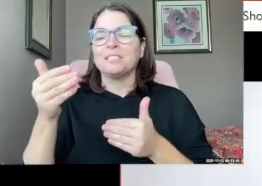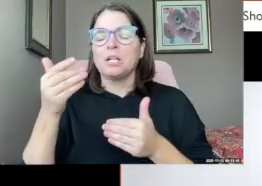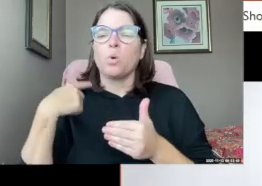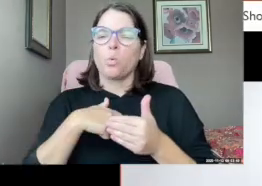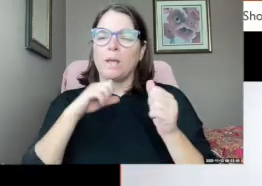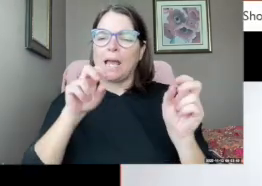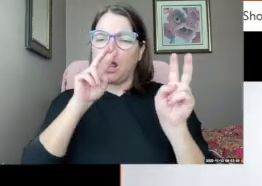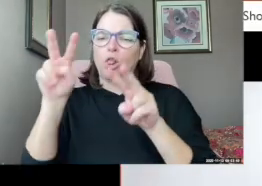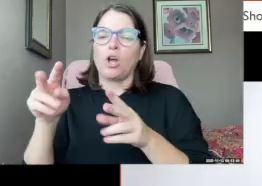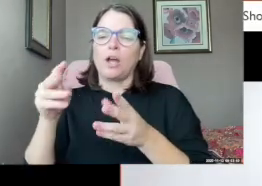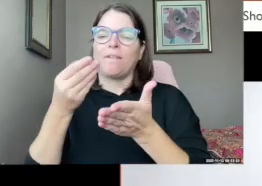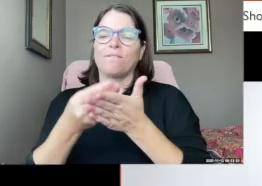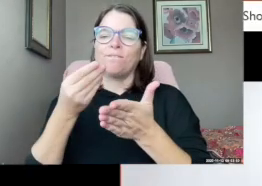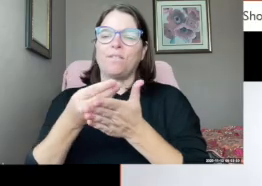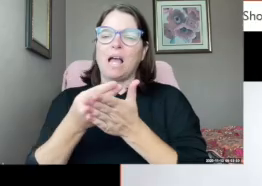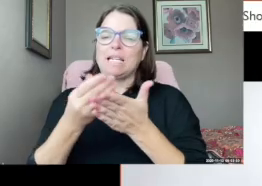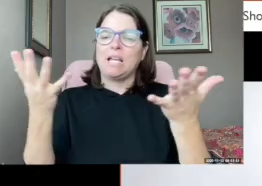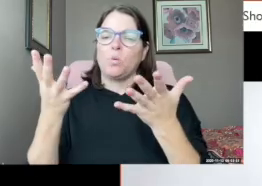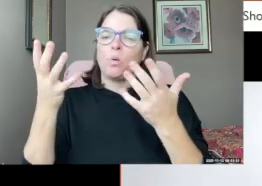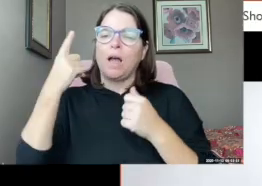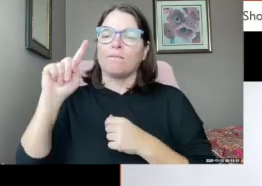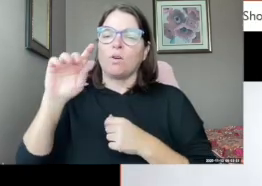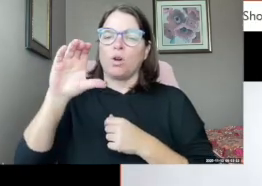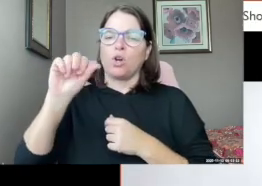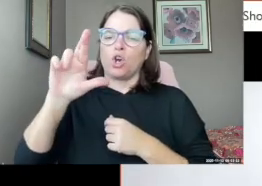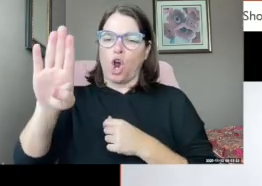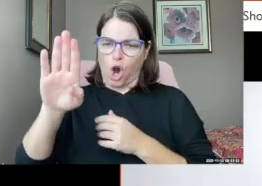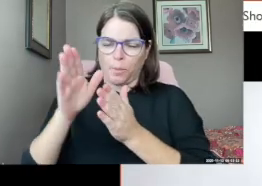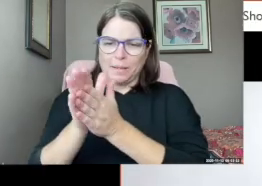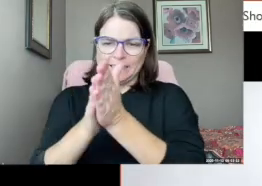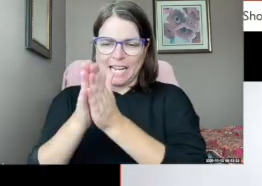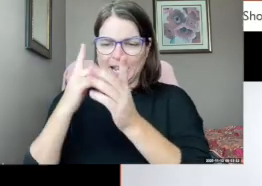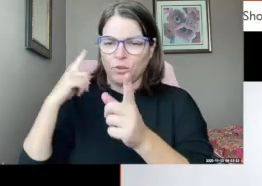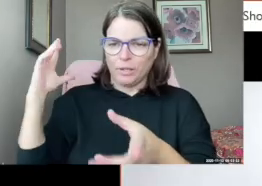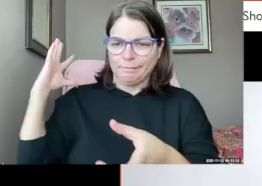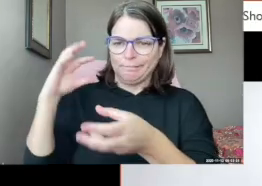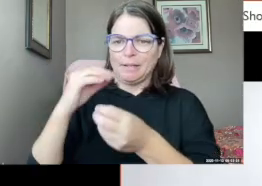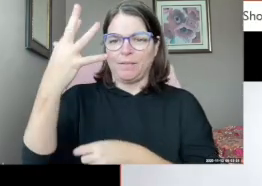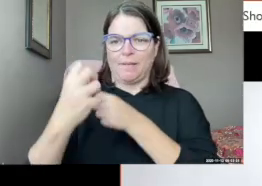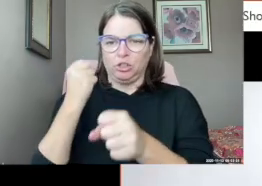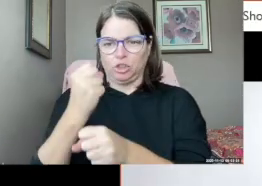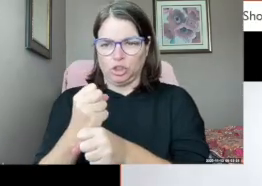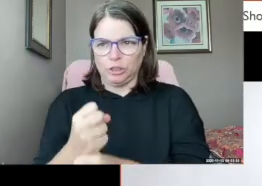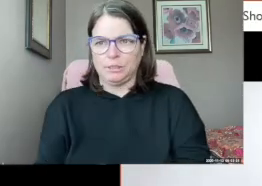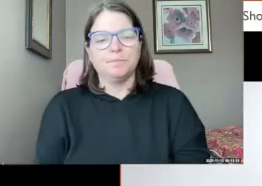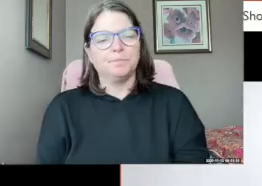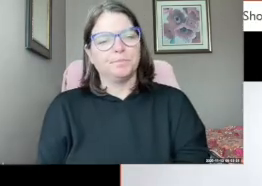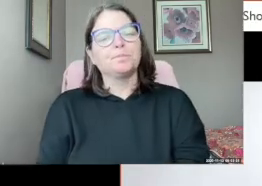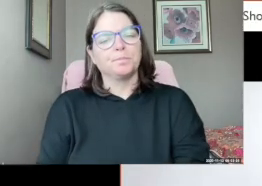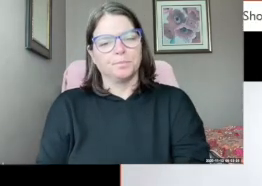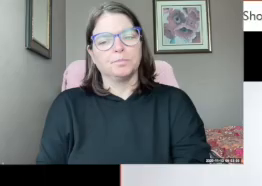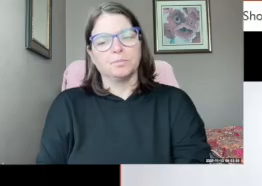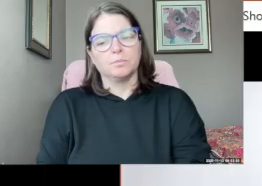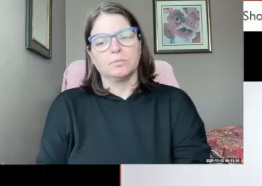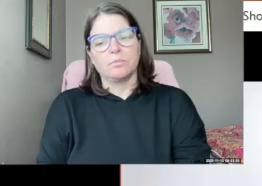Next, let's take a look at funding levels for CARB's incentive portfolios over the last 5 years. Next